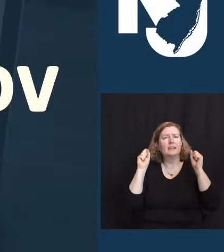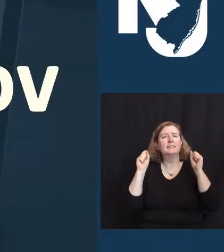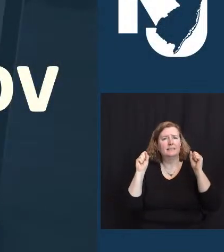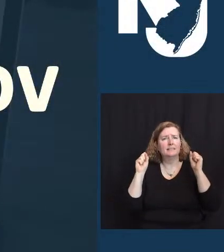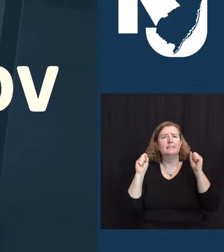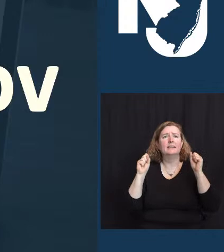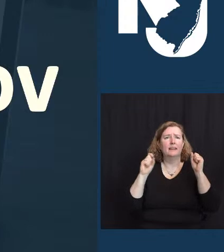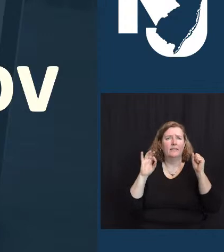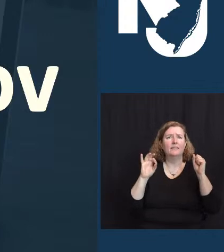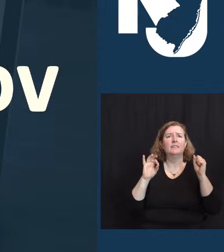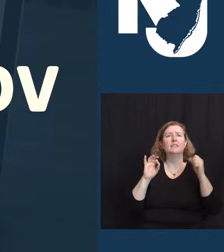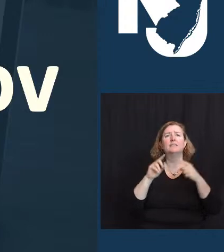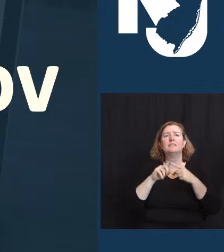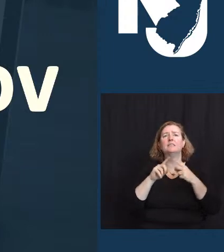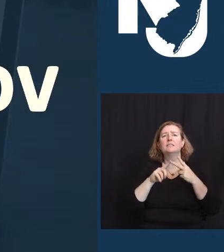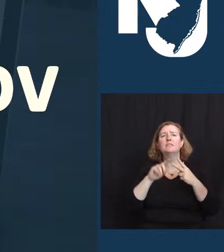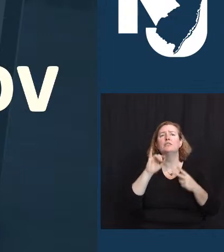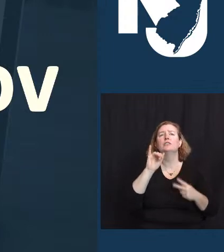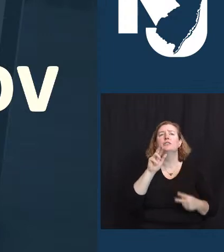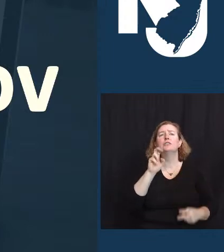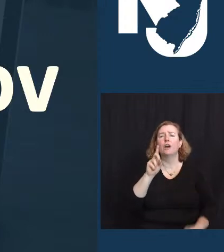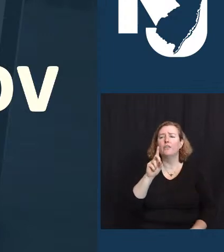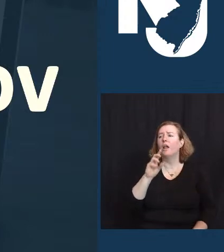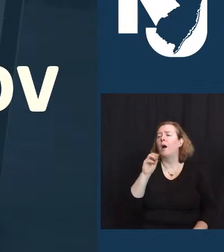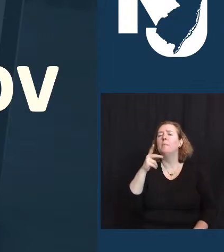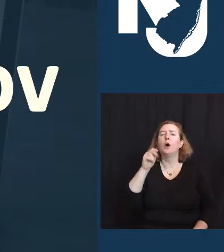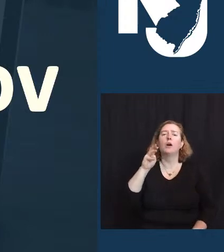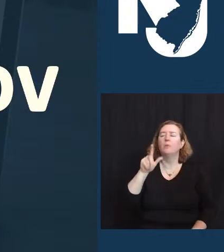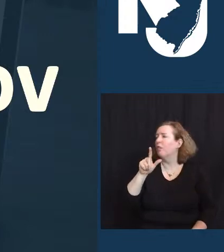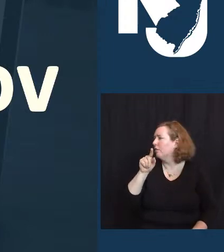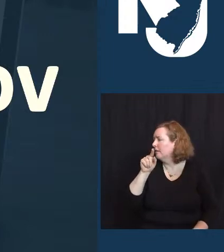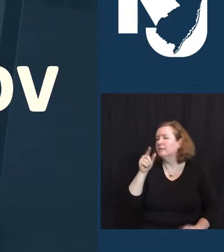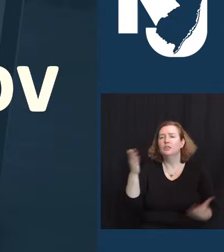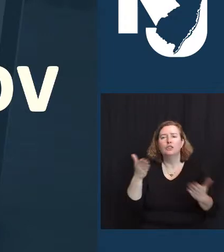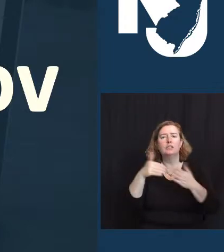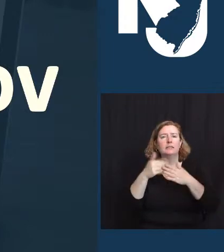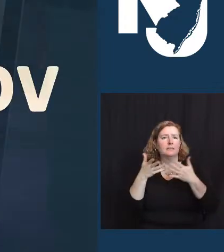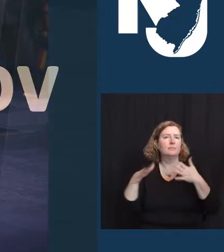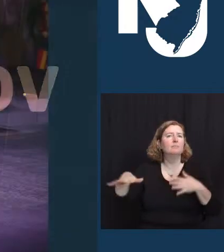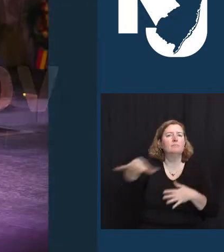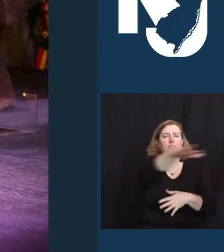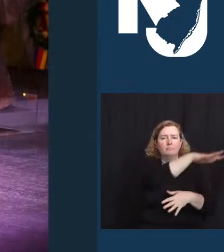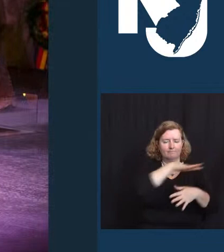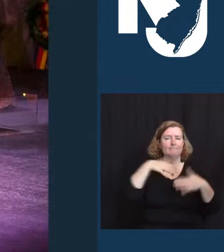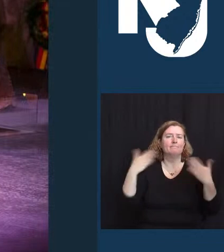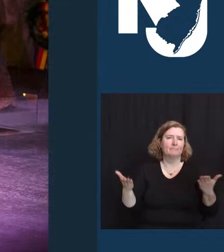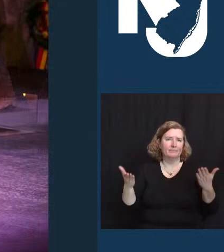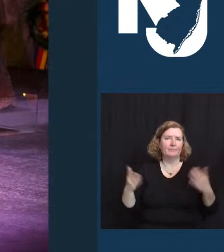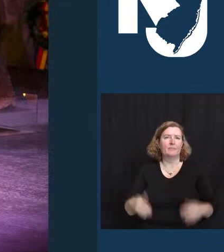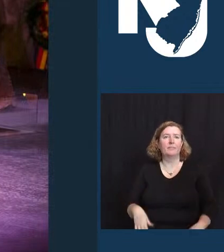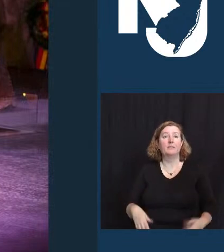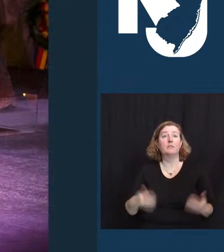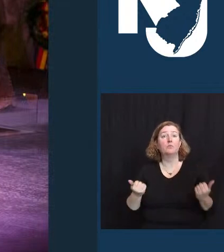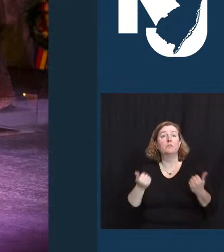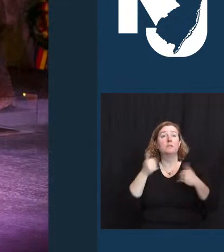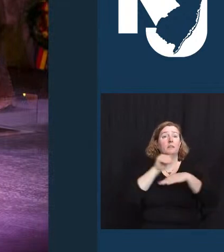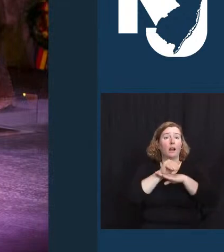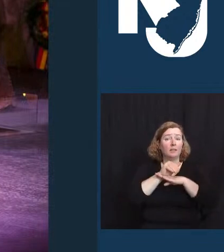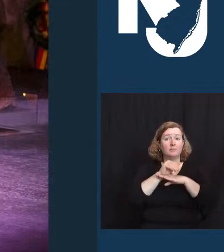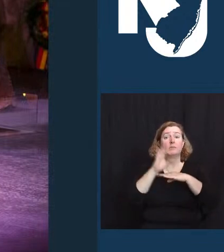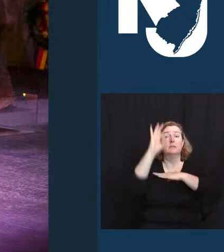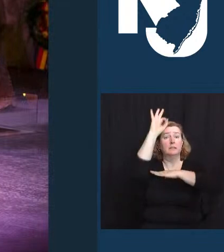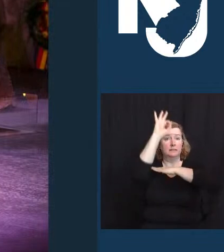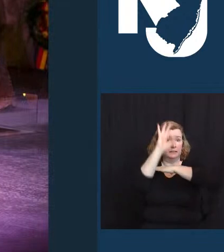and Preparedness, Paramount Garg, and a cast of thousands. Sundown tonight marks the beginning of